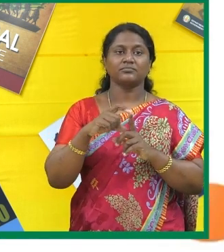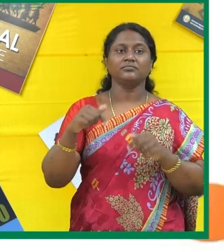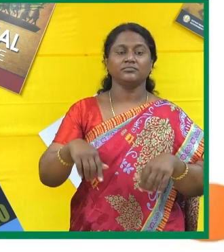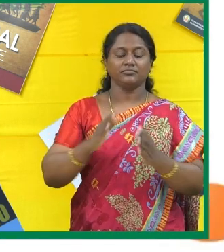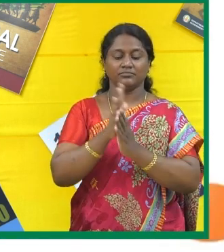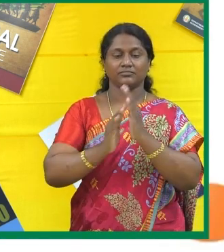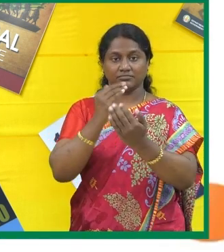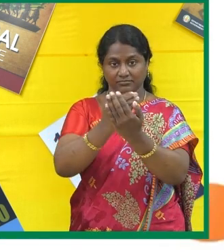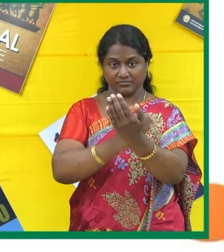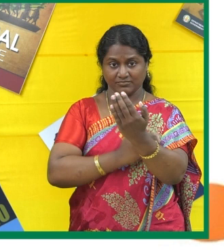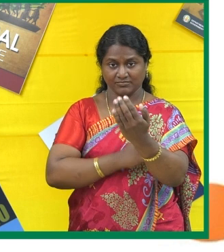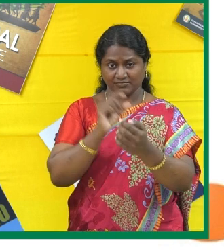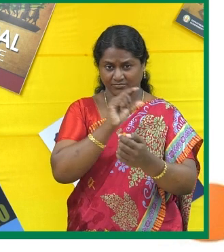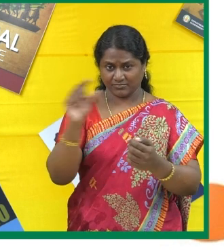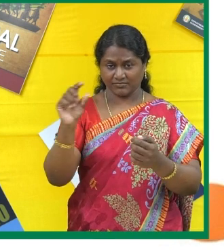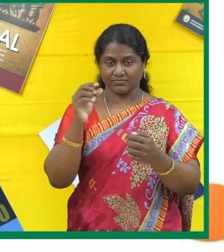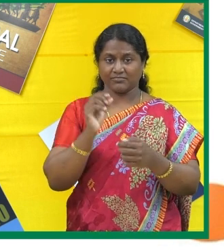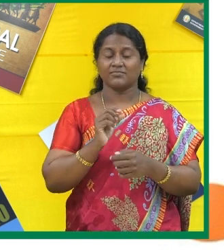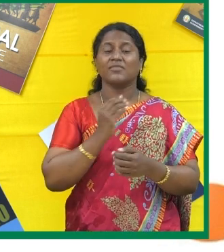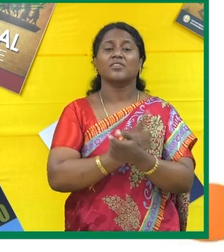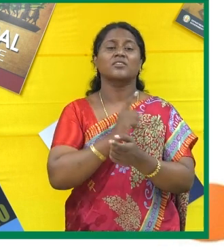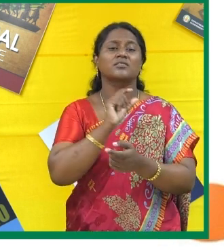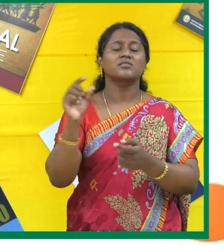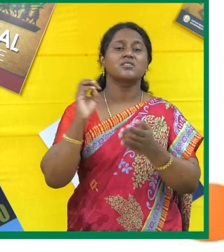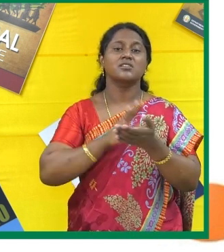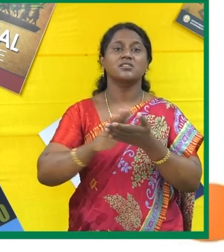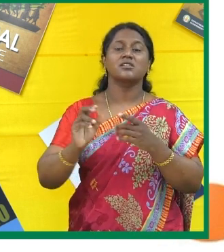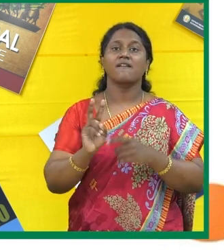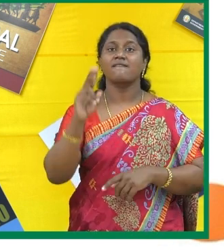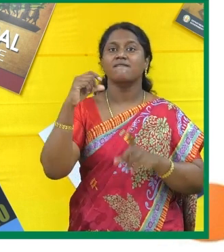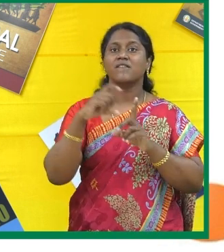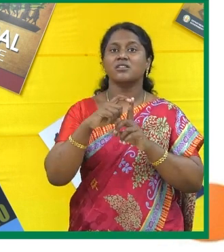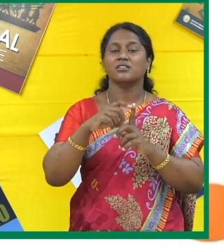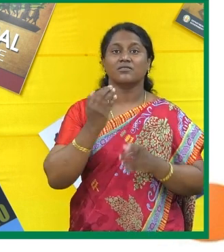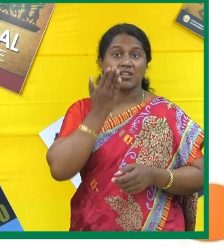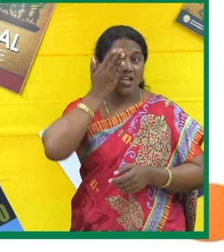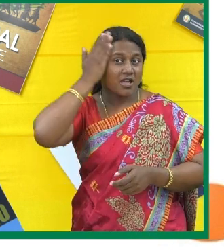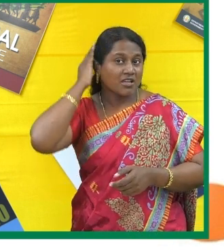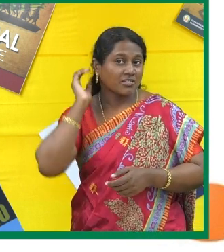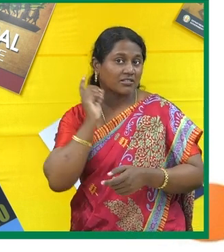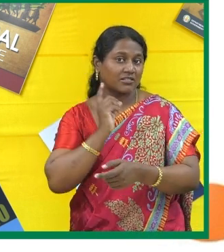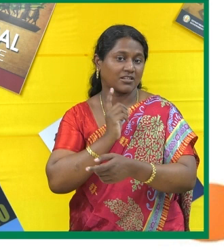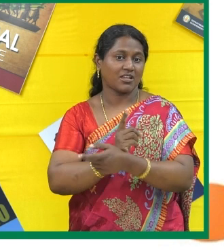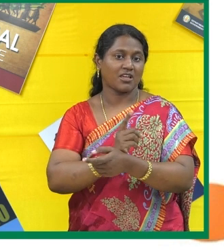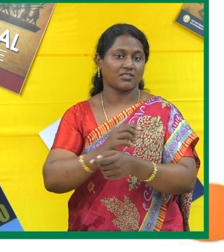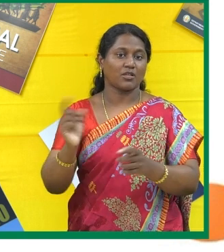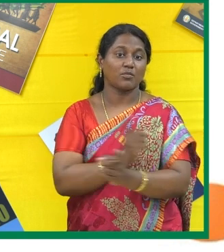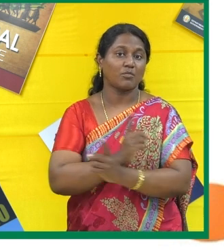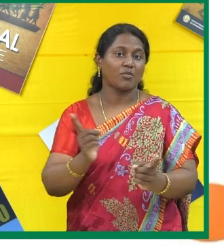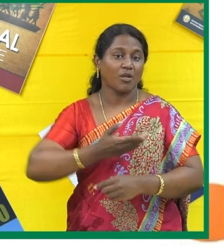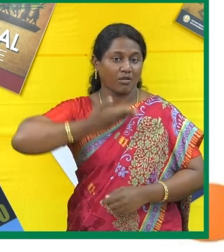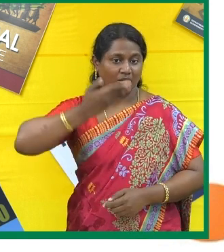the poet name is Henry van Dyke. He is an American author, poet and educator. He